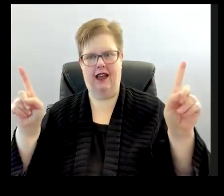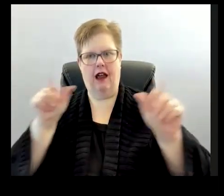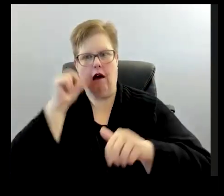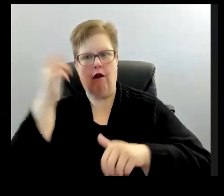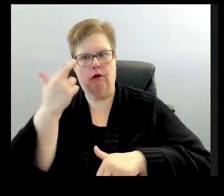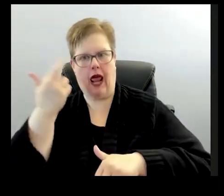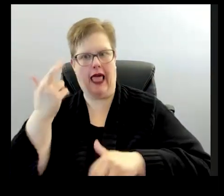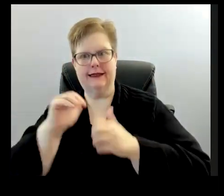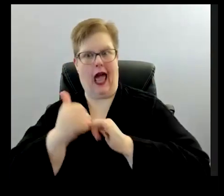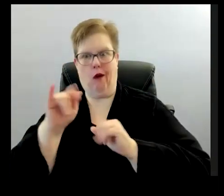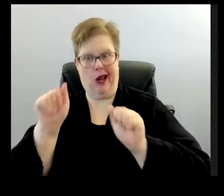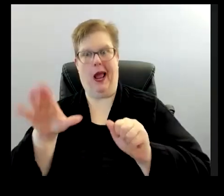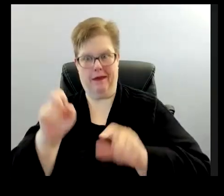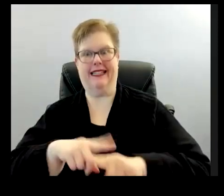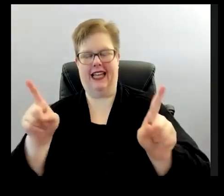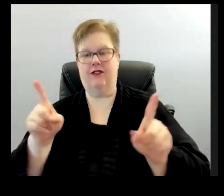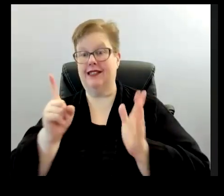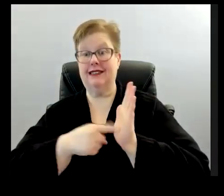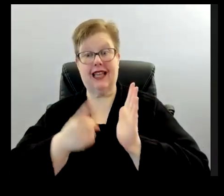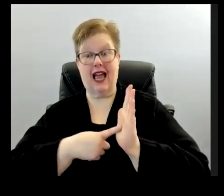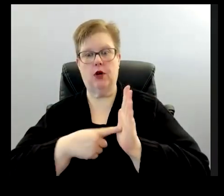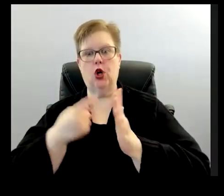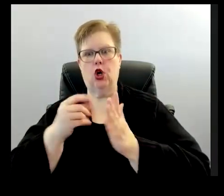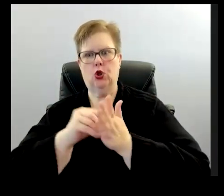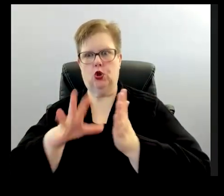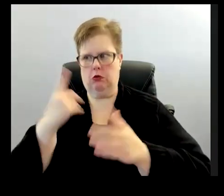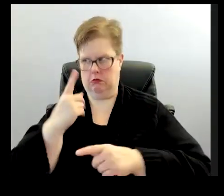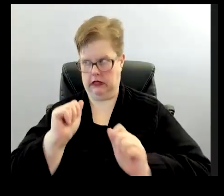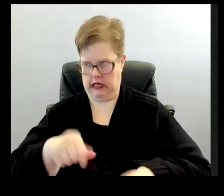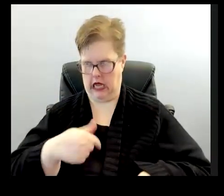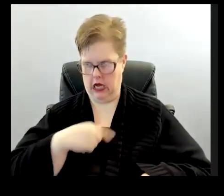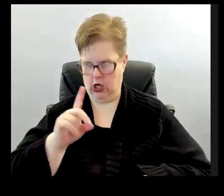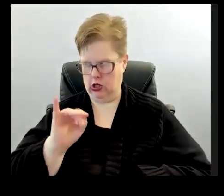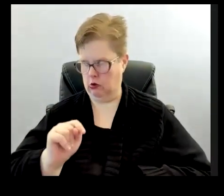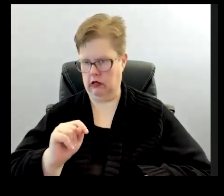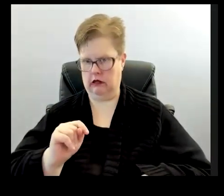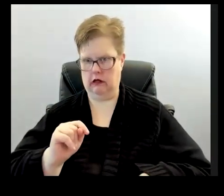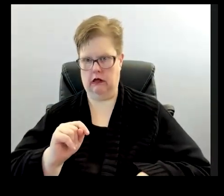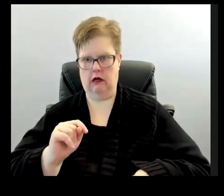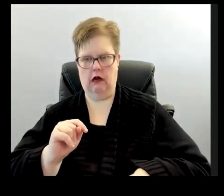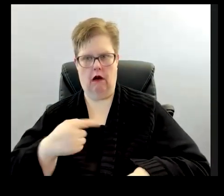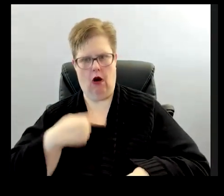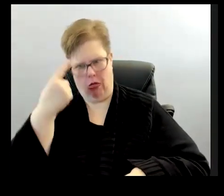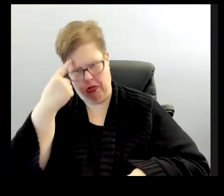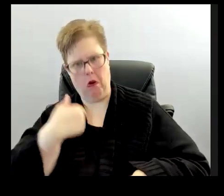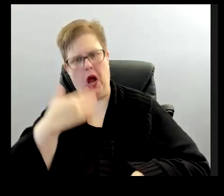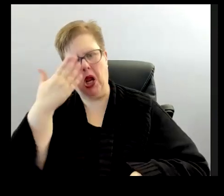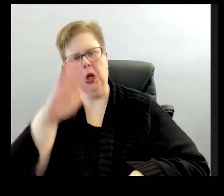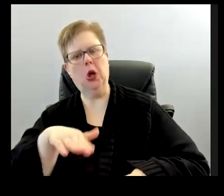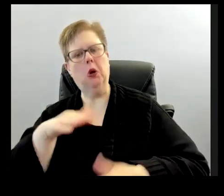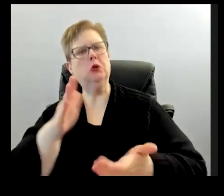know things could be different. And you sometimes students start to wonder, can I do this? I thought I knew what school was